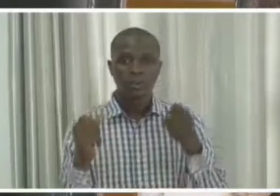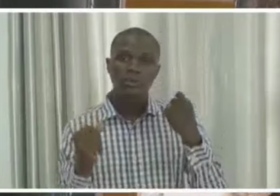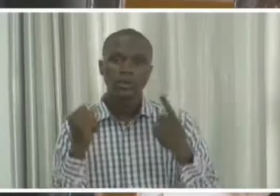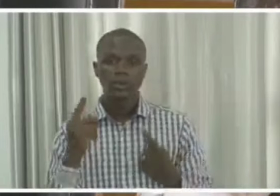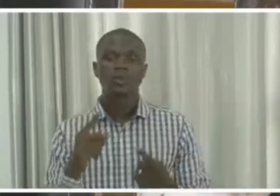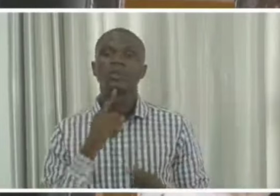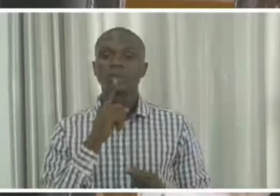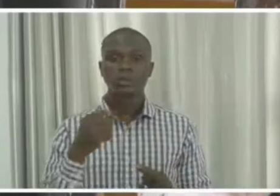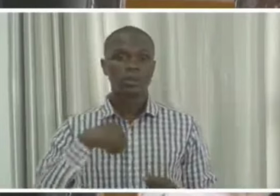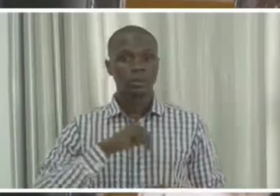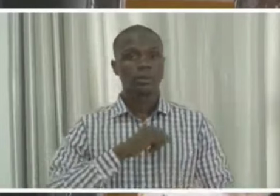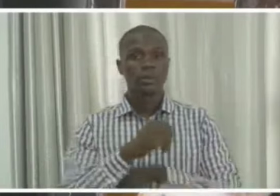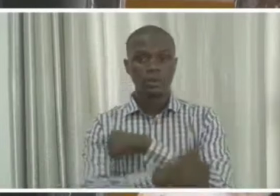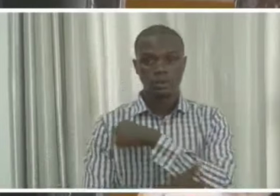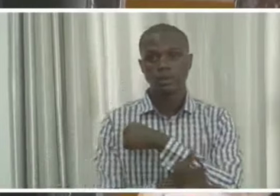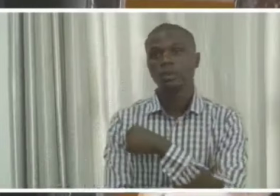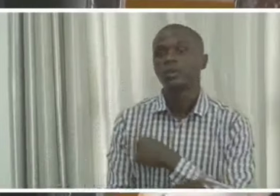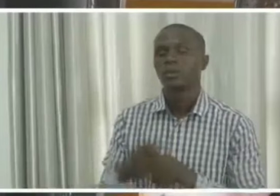country in your position.